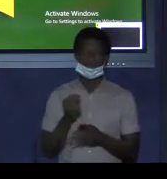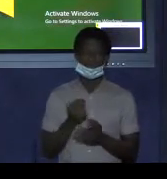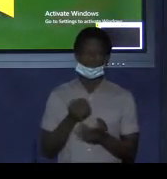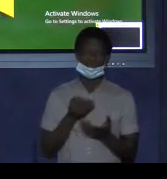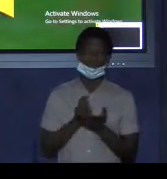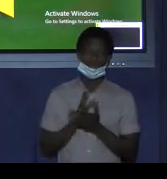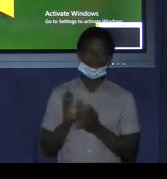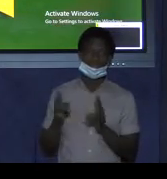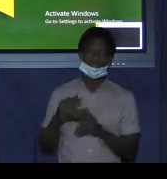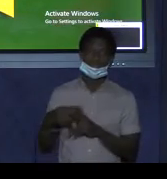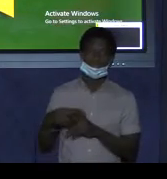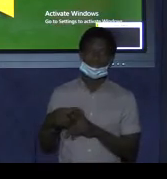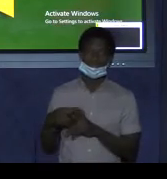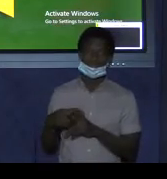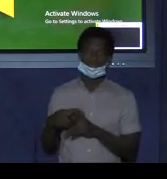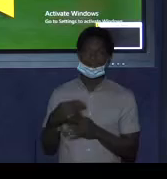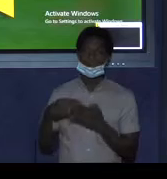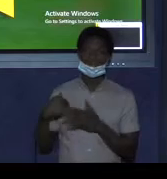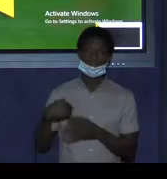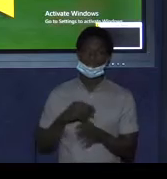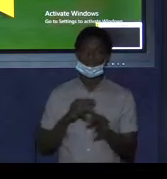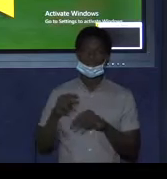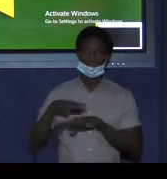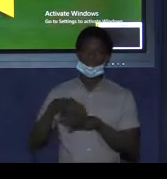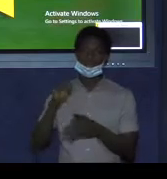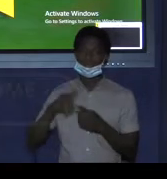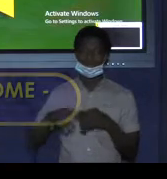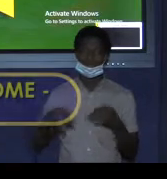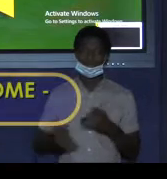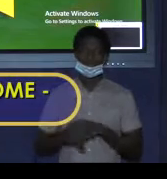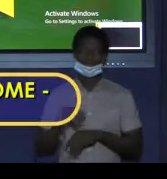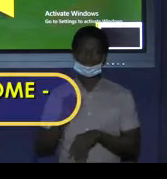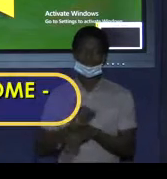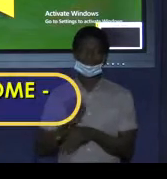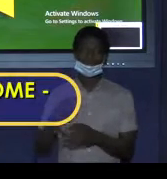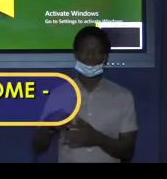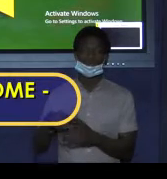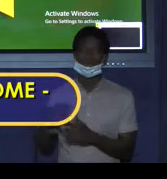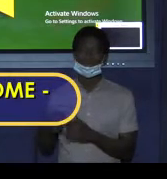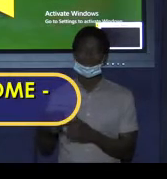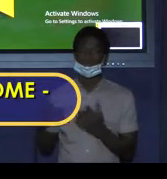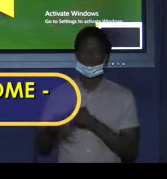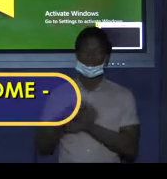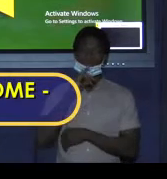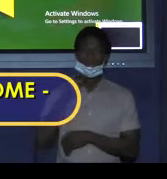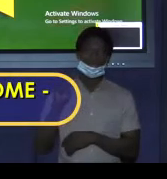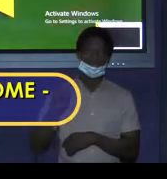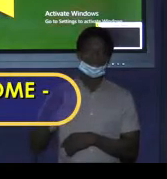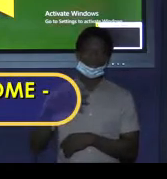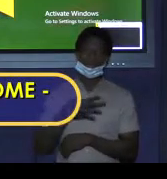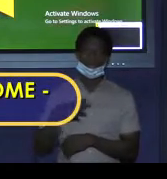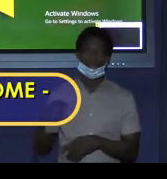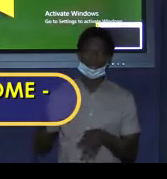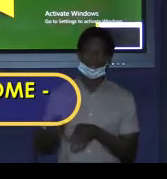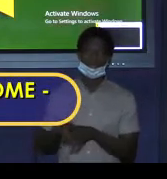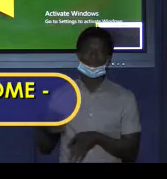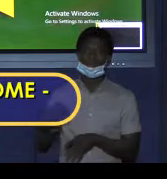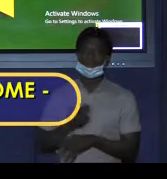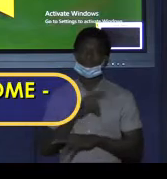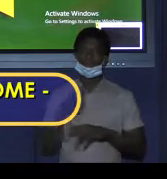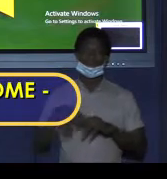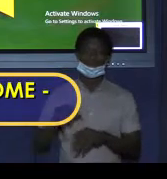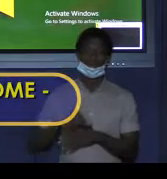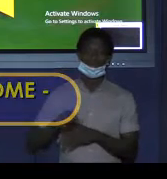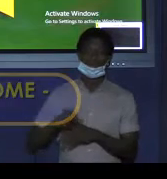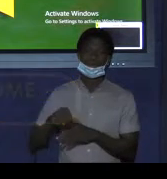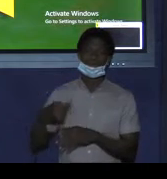at the correction very soon, before we move on to today's work. But then, today is Monday, And as is